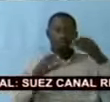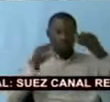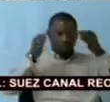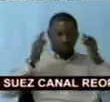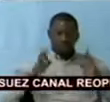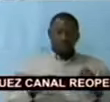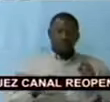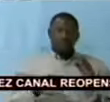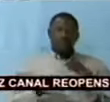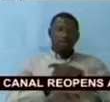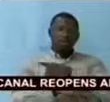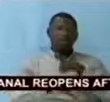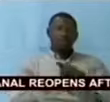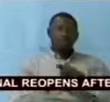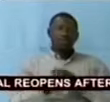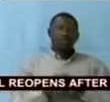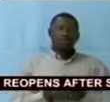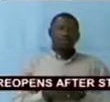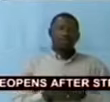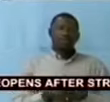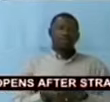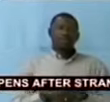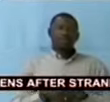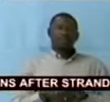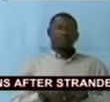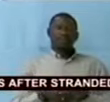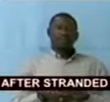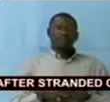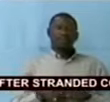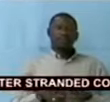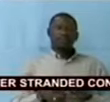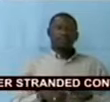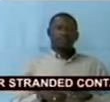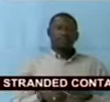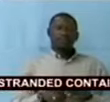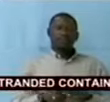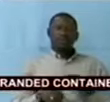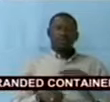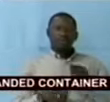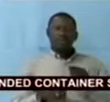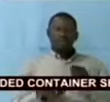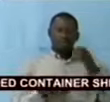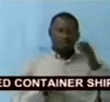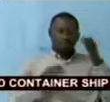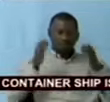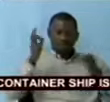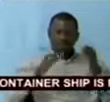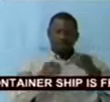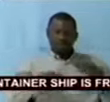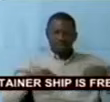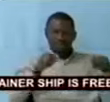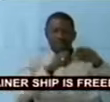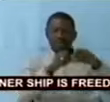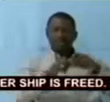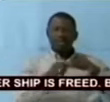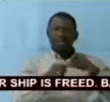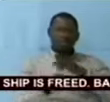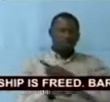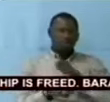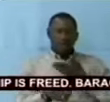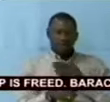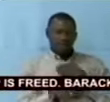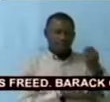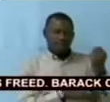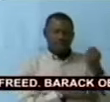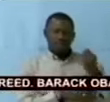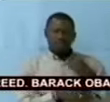Wouldn't judicial economy have demanded that they consolidate the cases? Oh, kiti bunda ni walman sembo ni sort of pruka in case